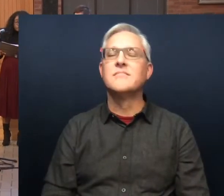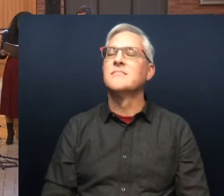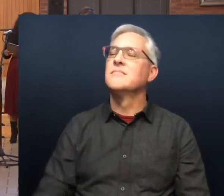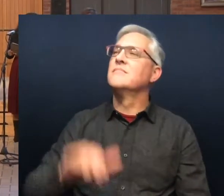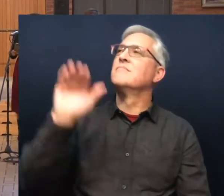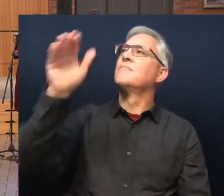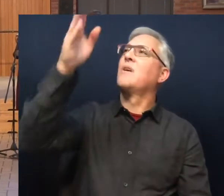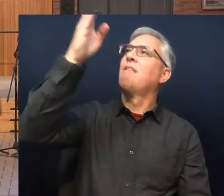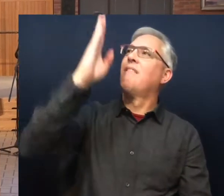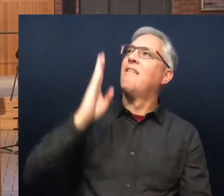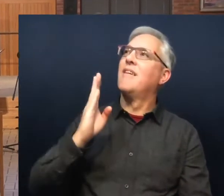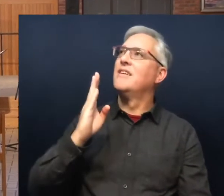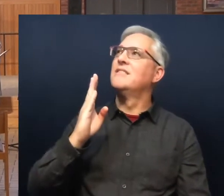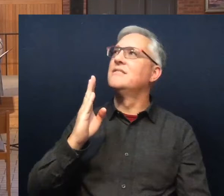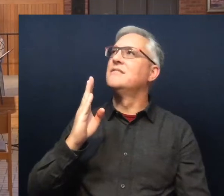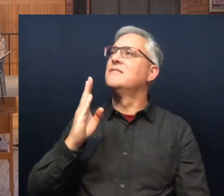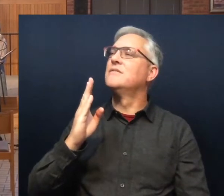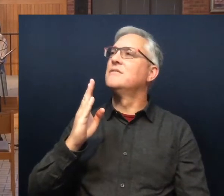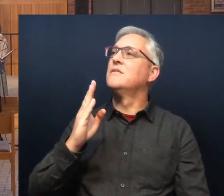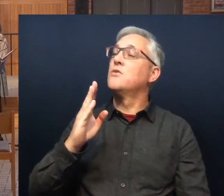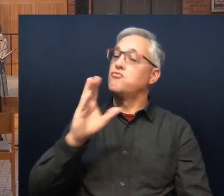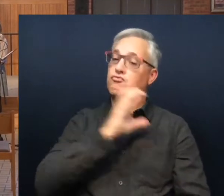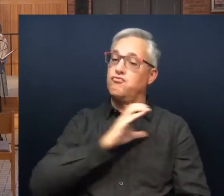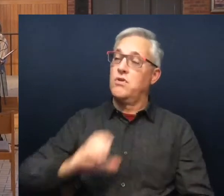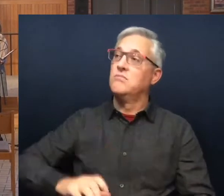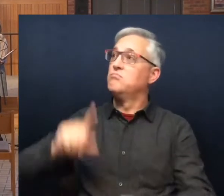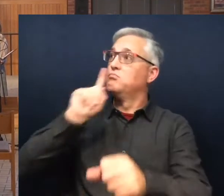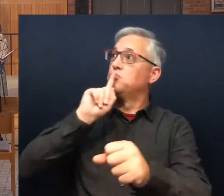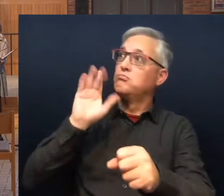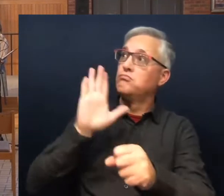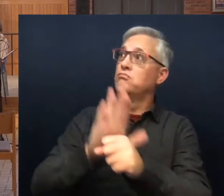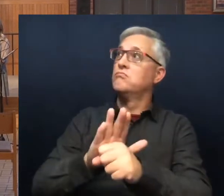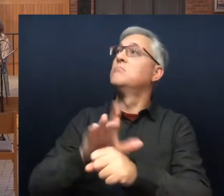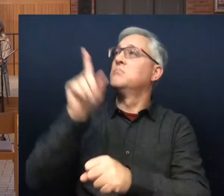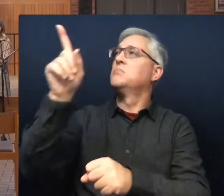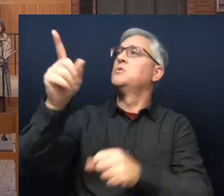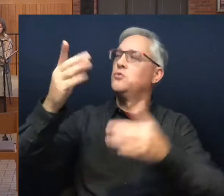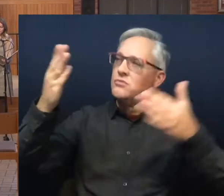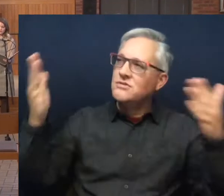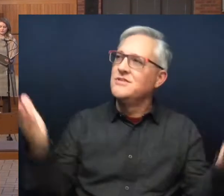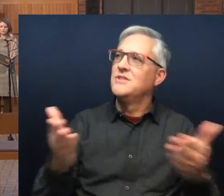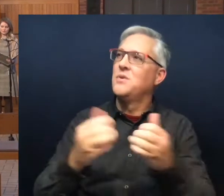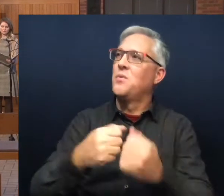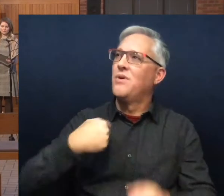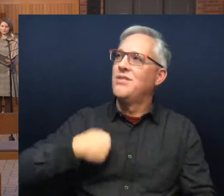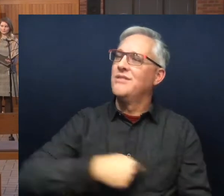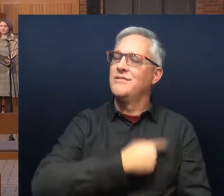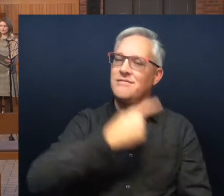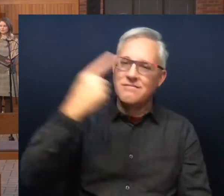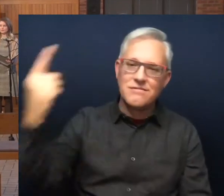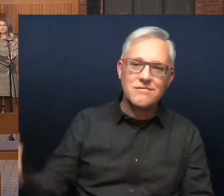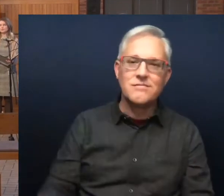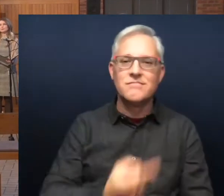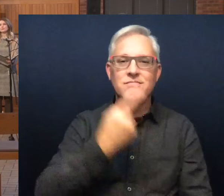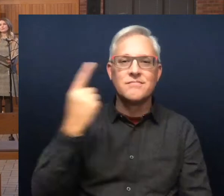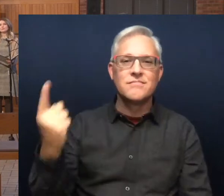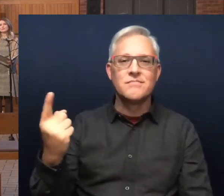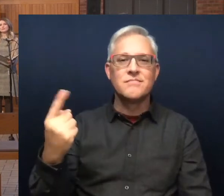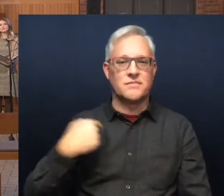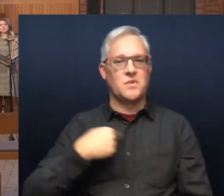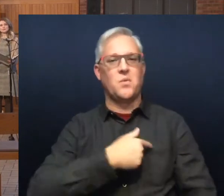Oh God, in the promise of Christ Jesus, you are ever present with us.